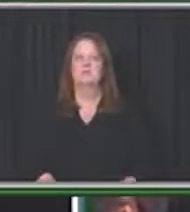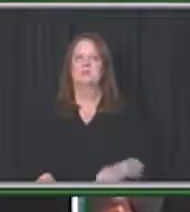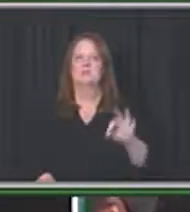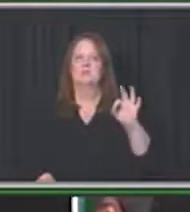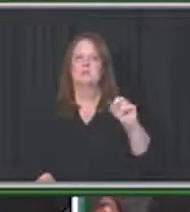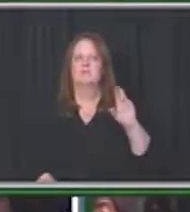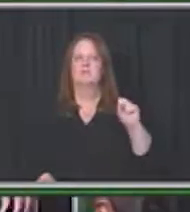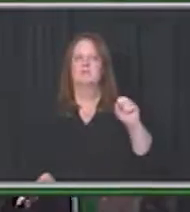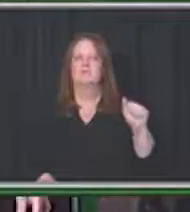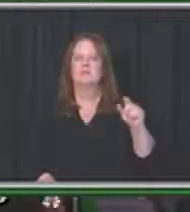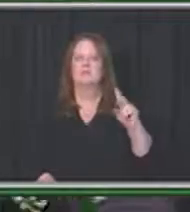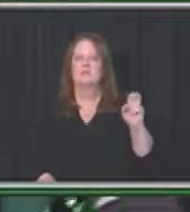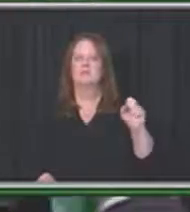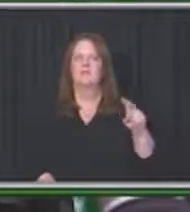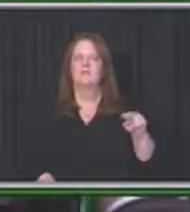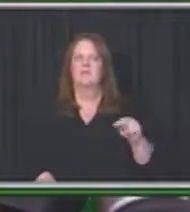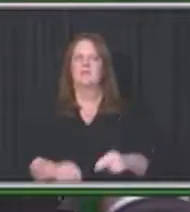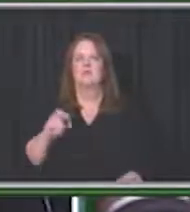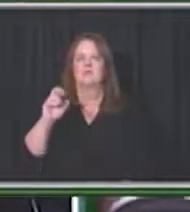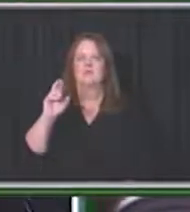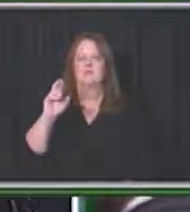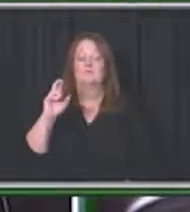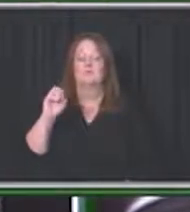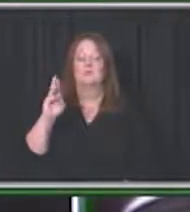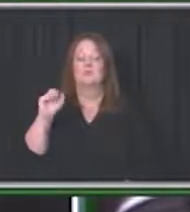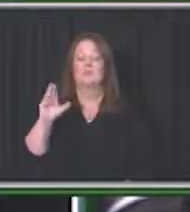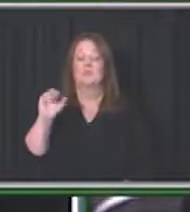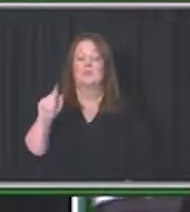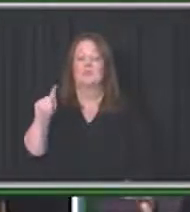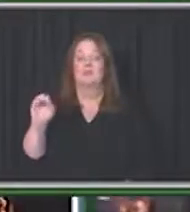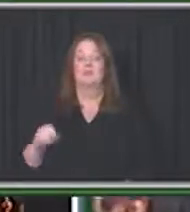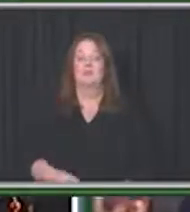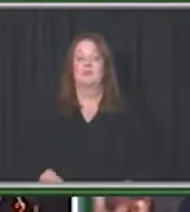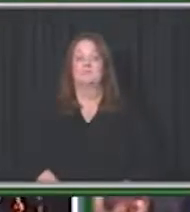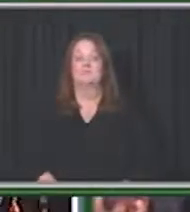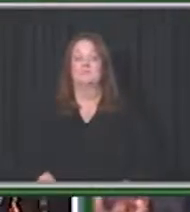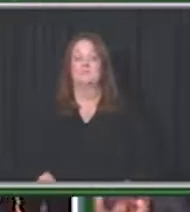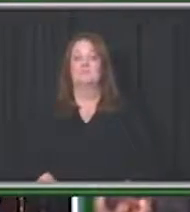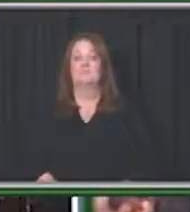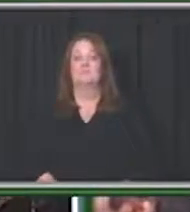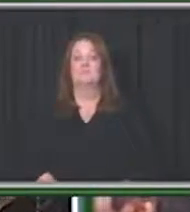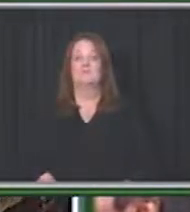Clarissa Rivera. Rosemary Castro.